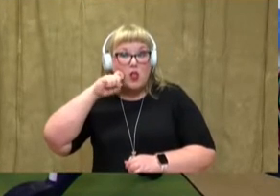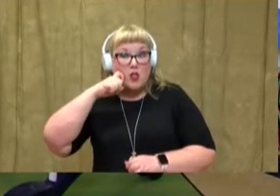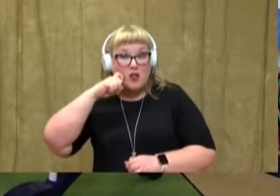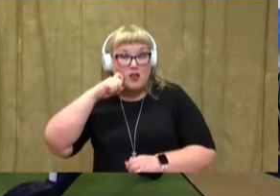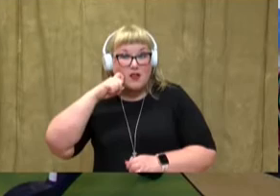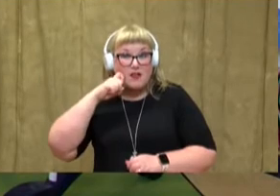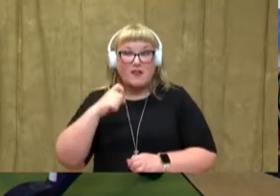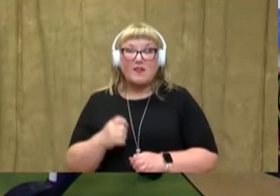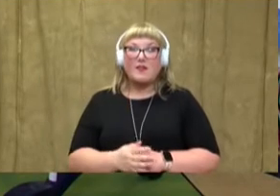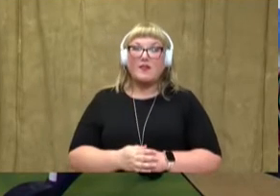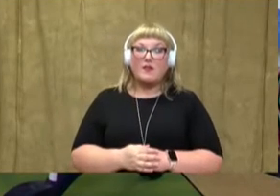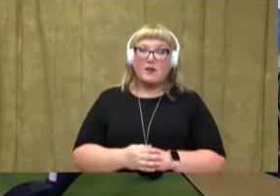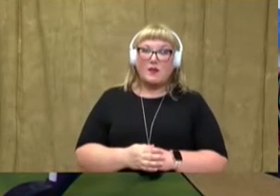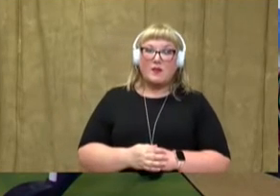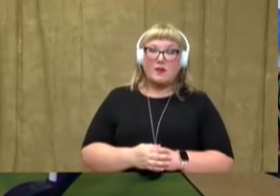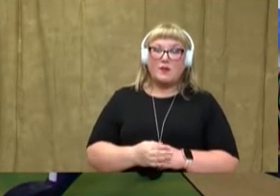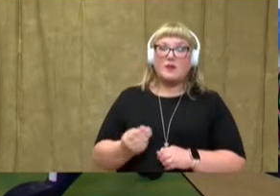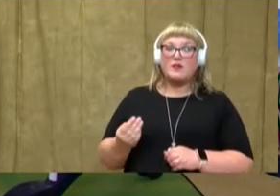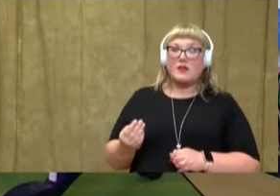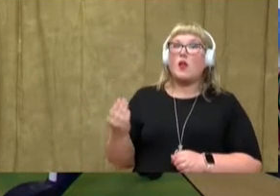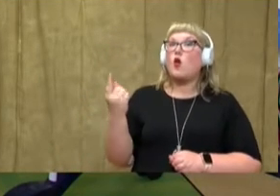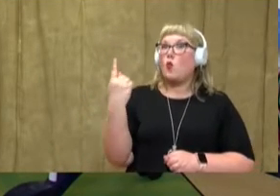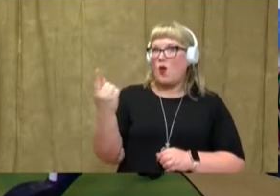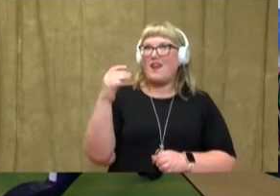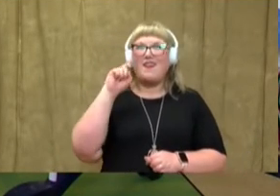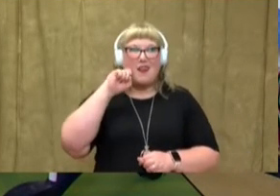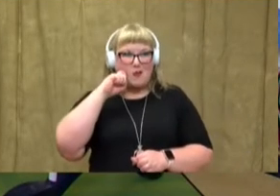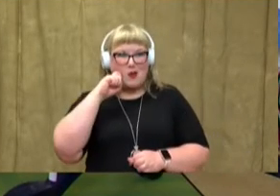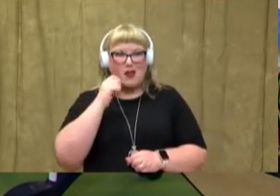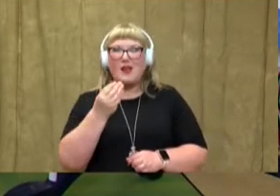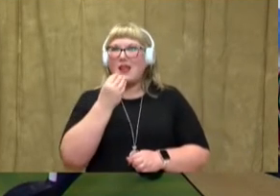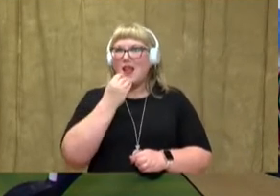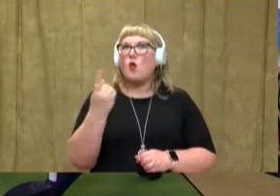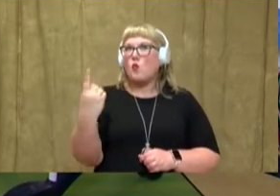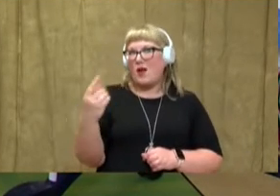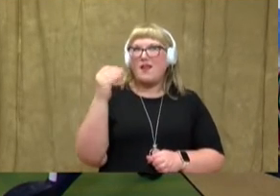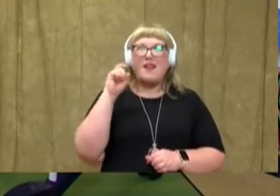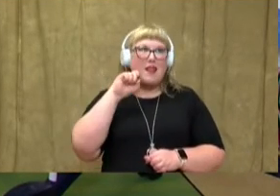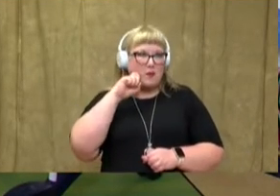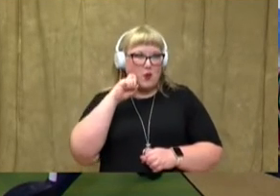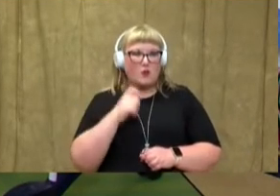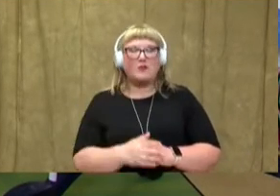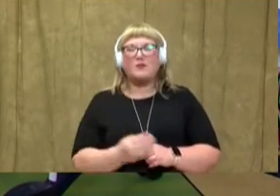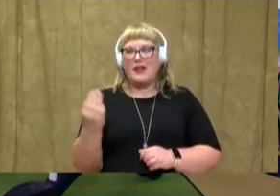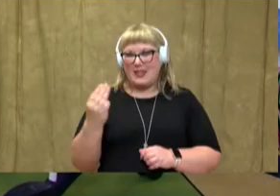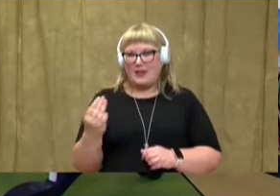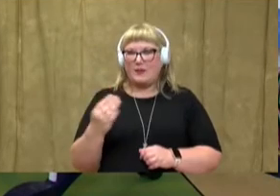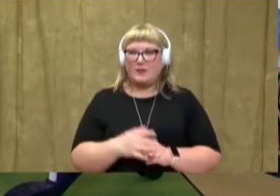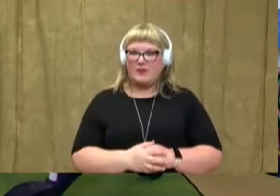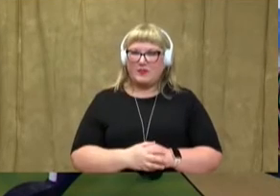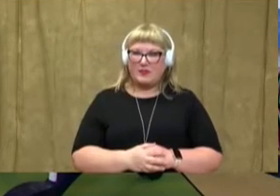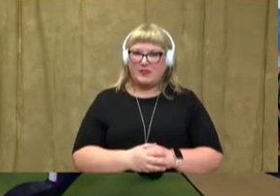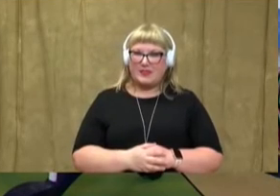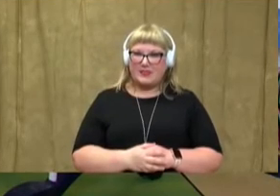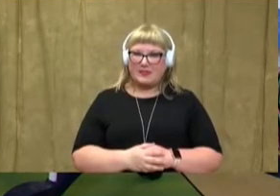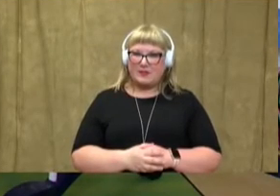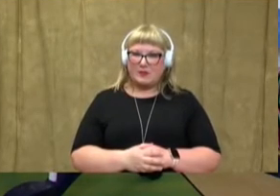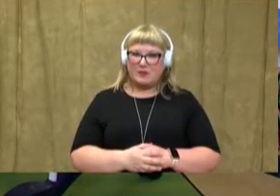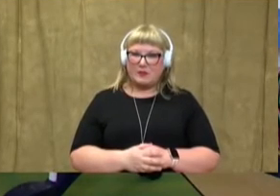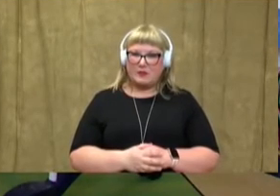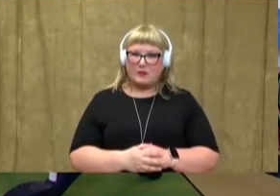you say una manzana? Una manzana. Lunes, Monday. She ate this. At least it was just